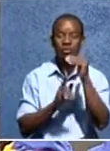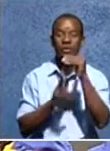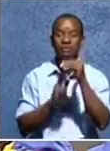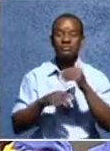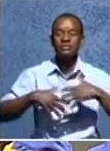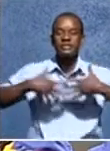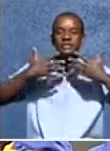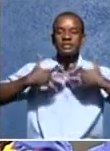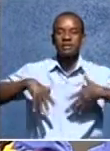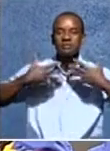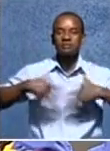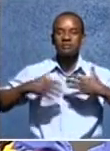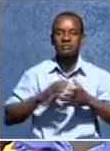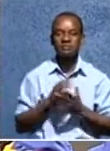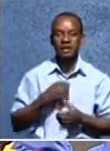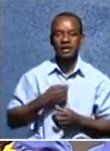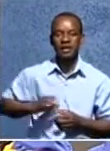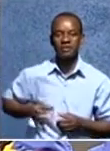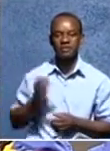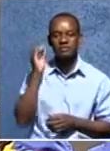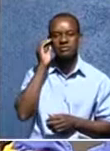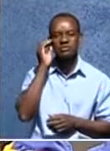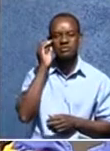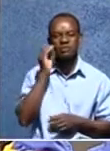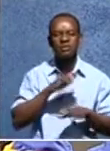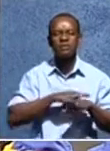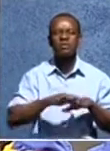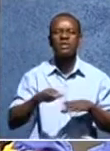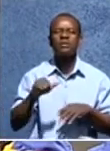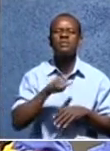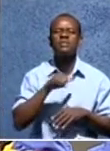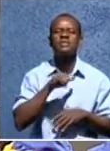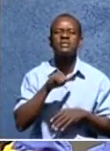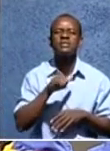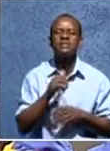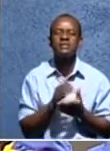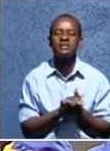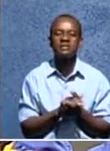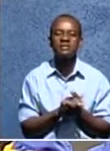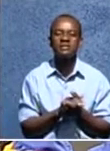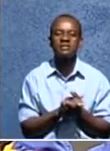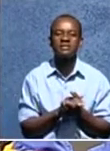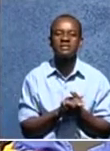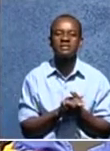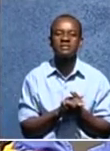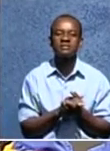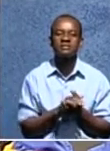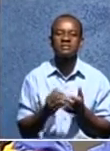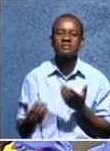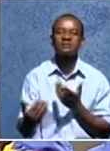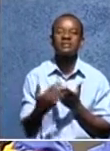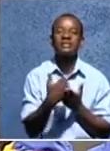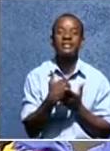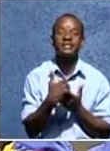find out what are the procedures to get my business or my guest house up